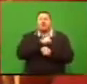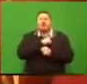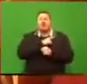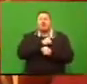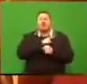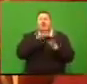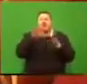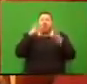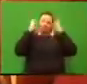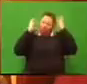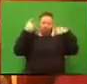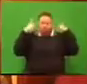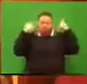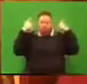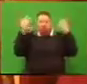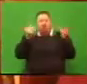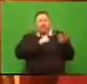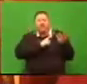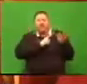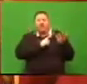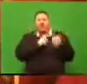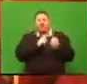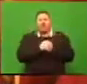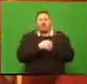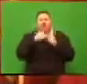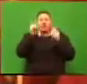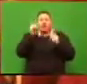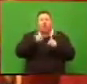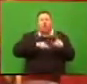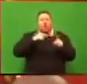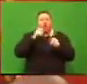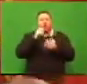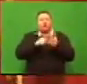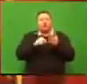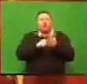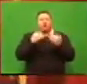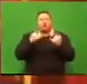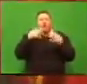their heads here. I don't know. Honorable Ndlozi. Now you are losing order. Your heads.